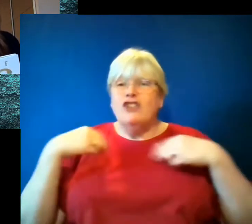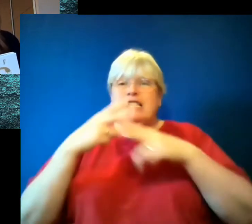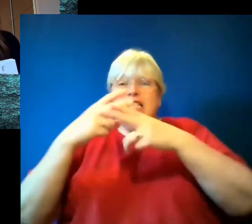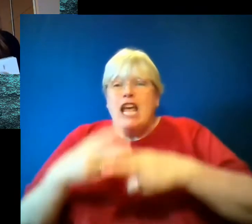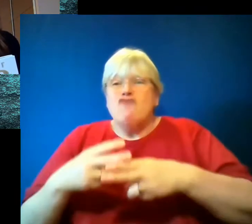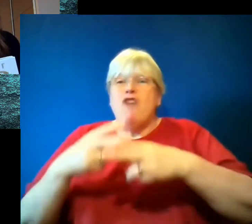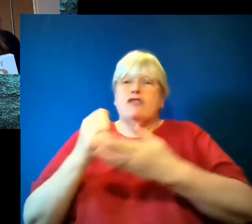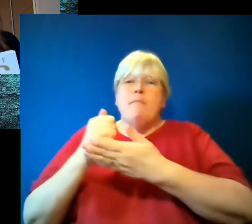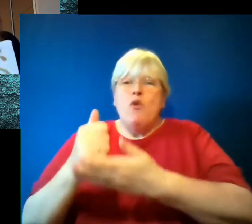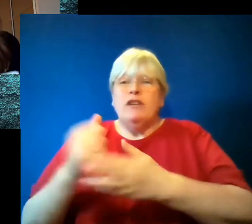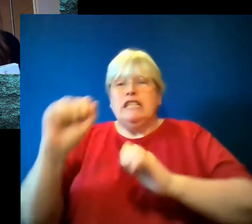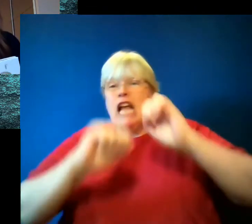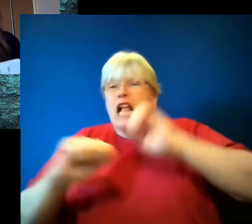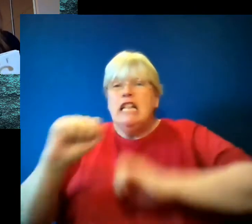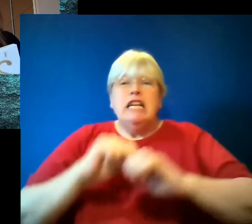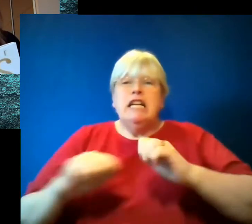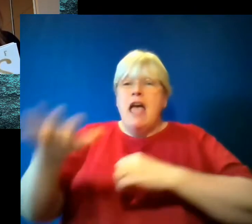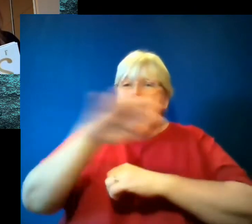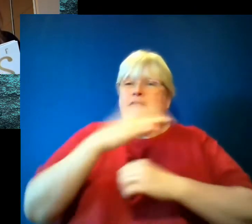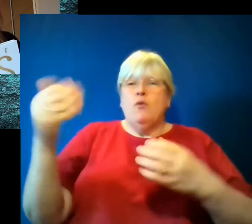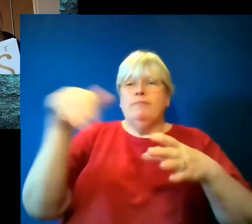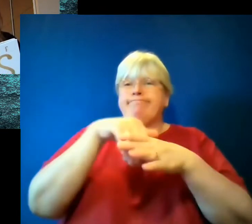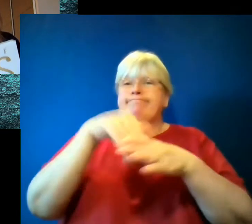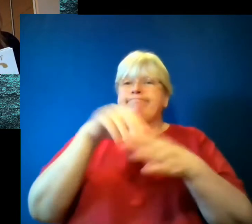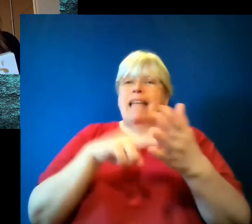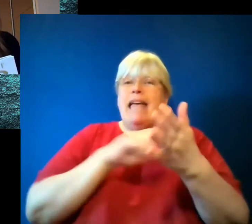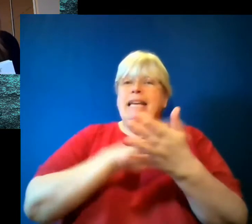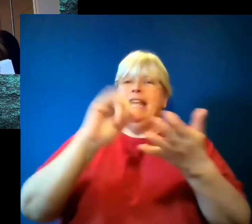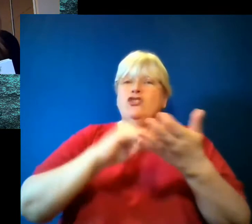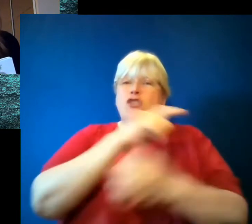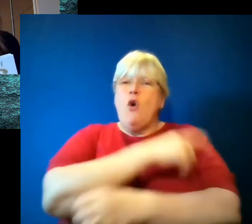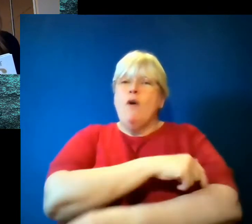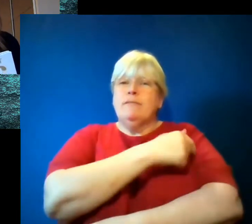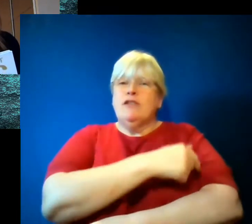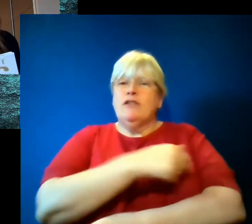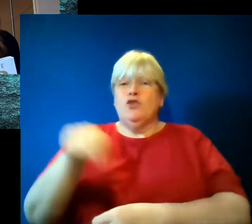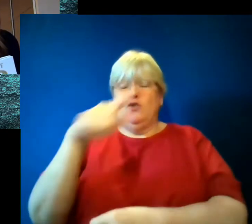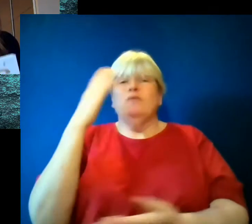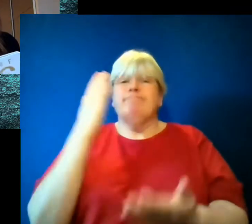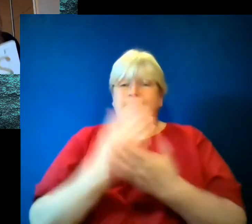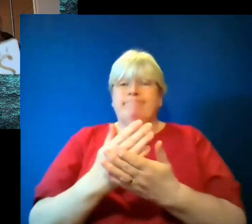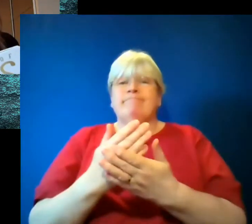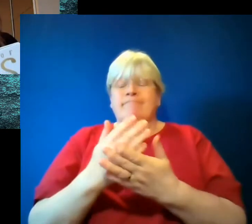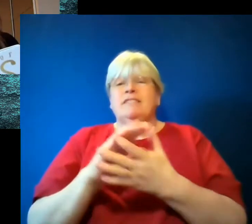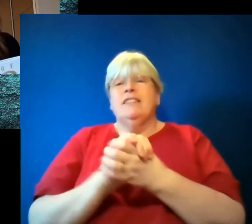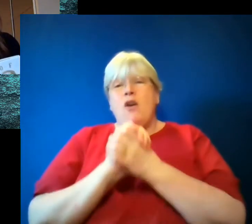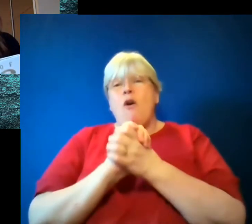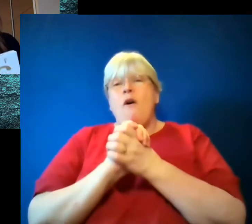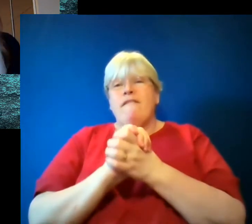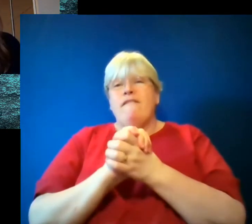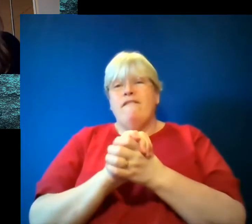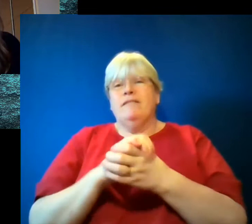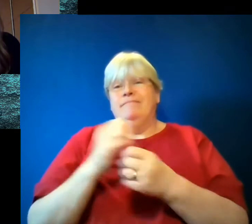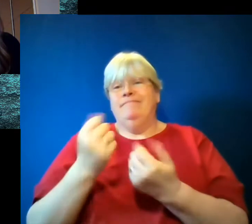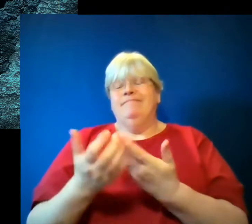porters, cleaners, and everyone currently working in hospitals. You are the stuff wild, heroic tales are made